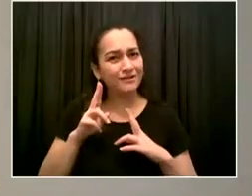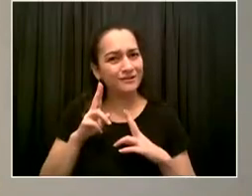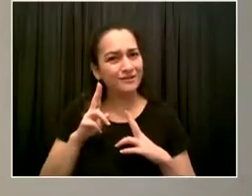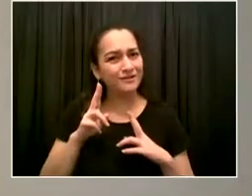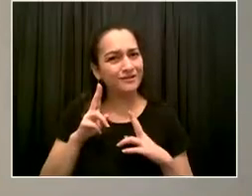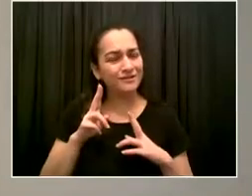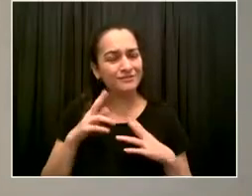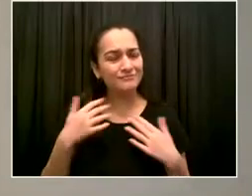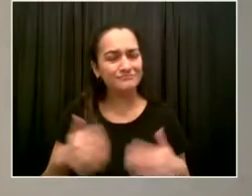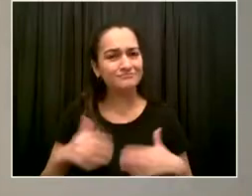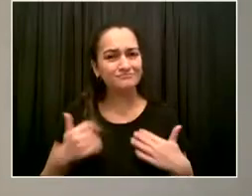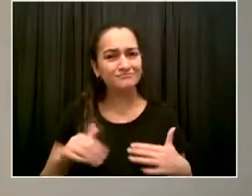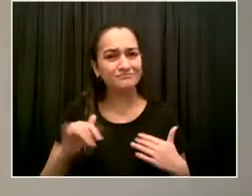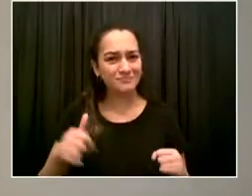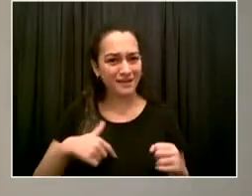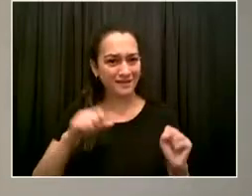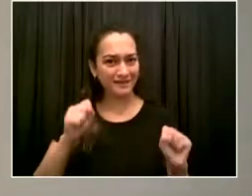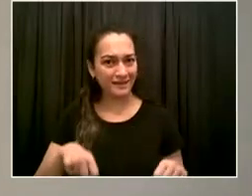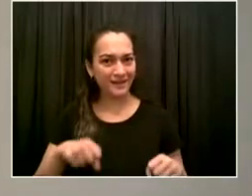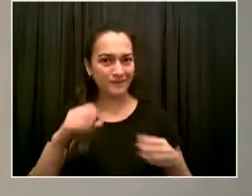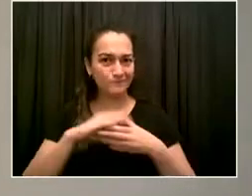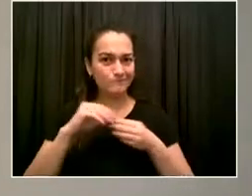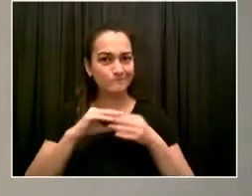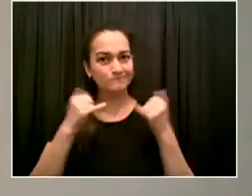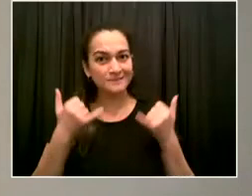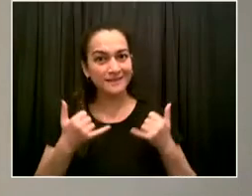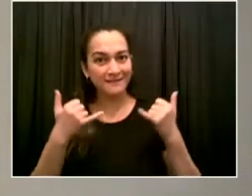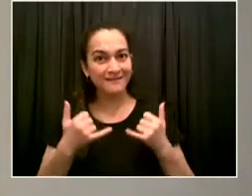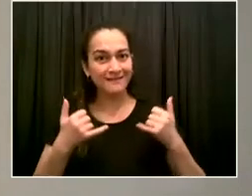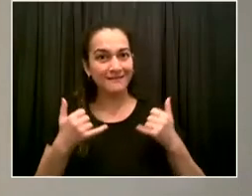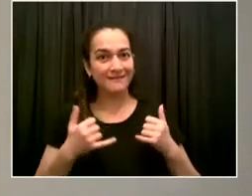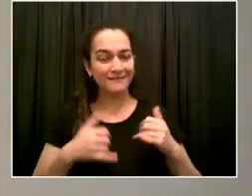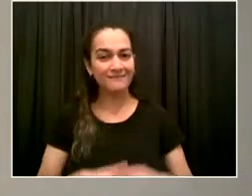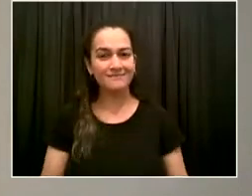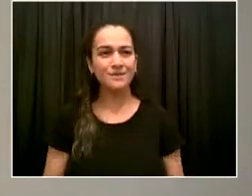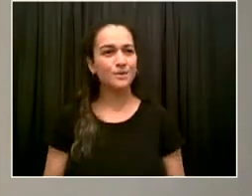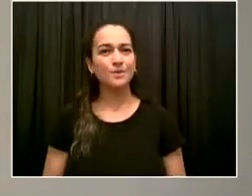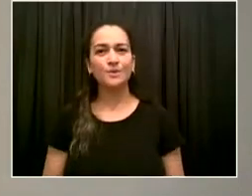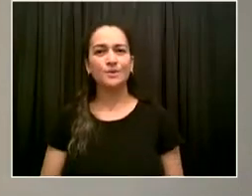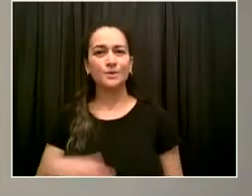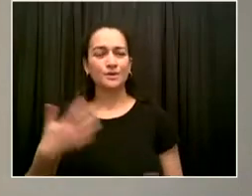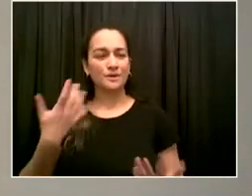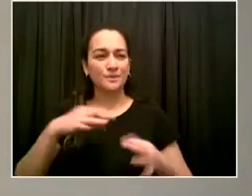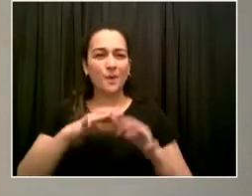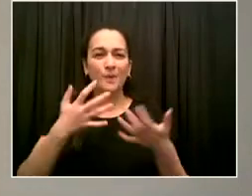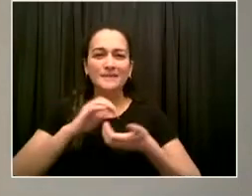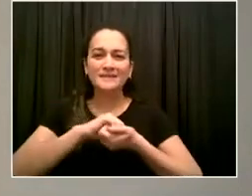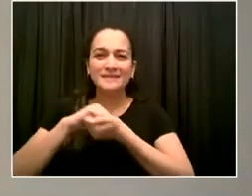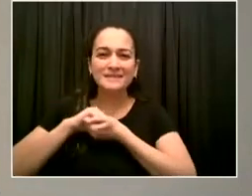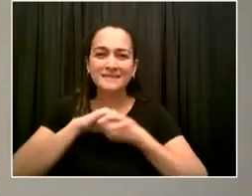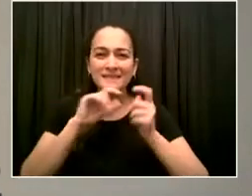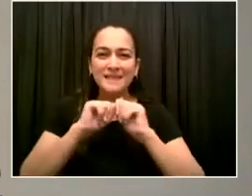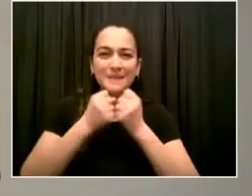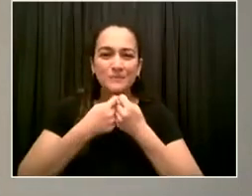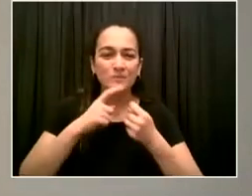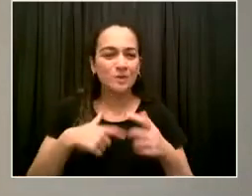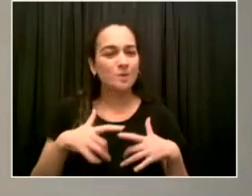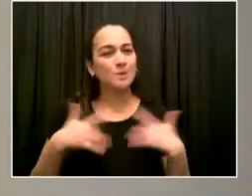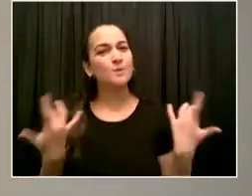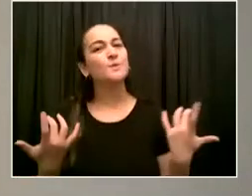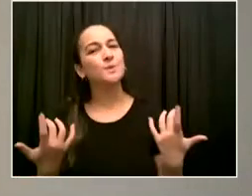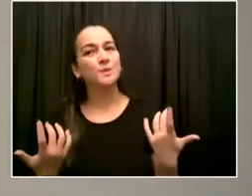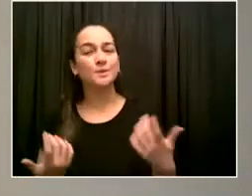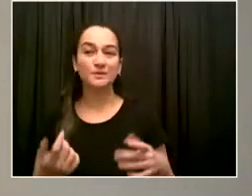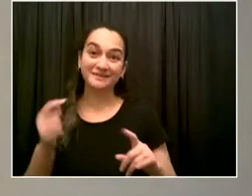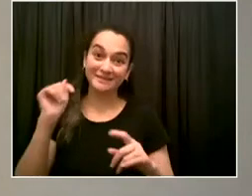That you know, it was one of those, it was like, you know, it's a team effort always being on a crew of a show. And yet there's a